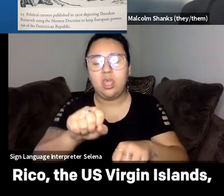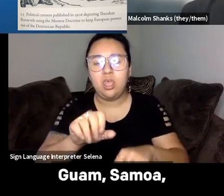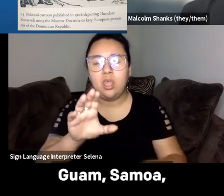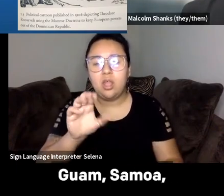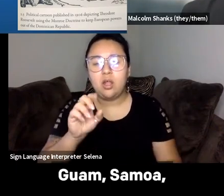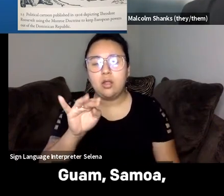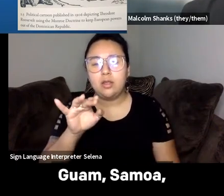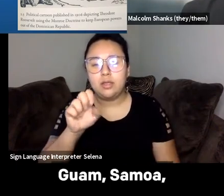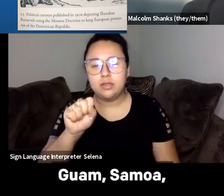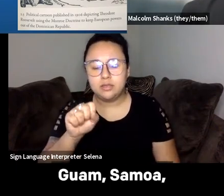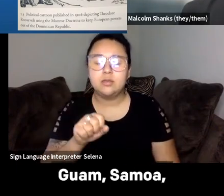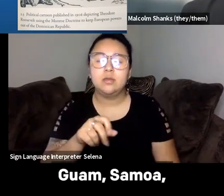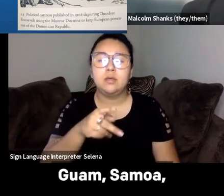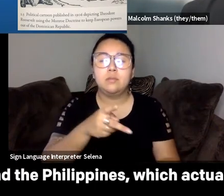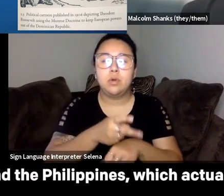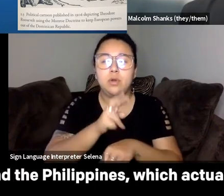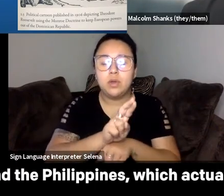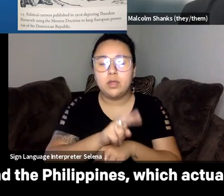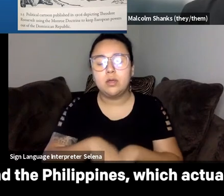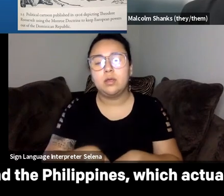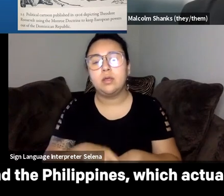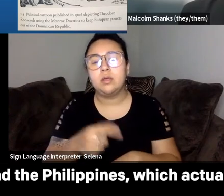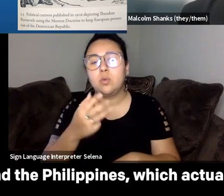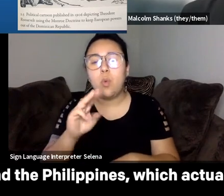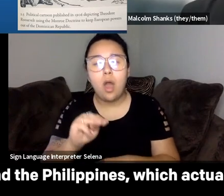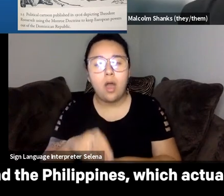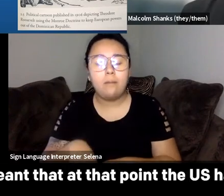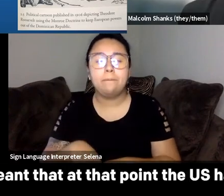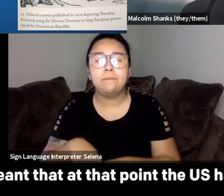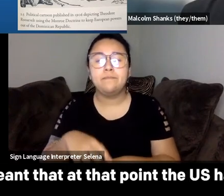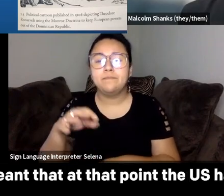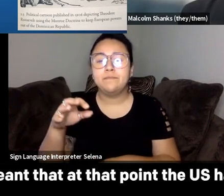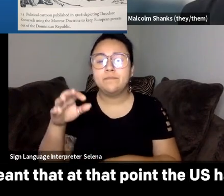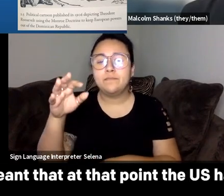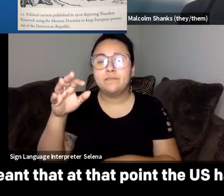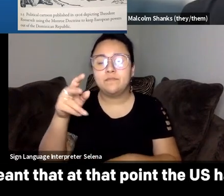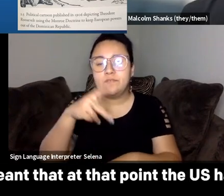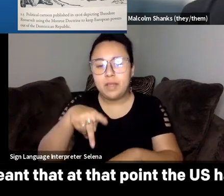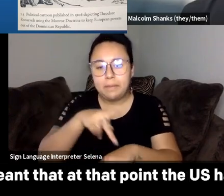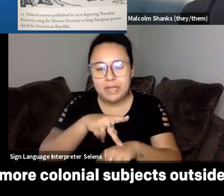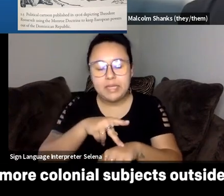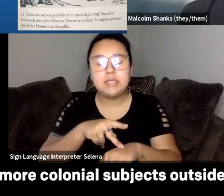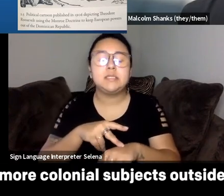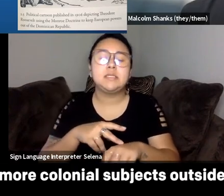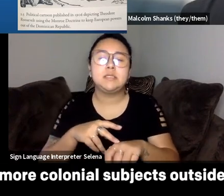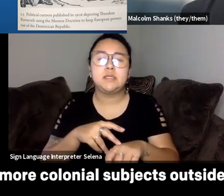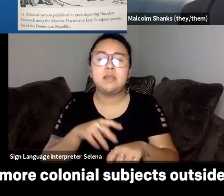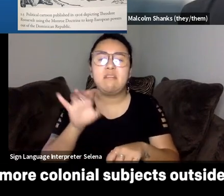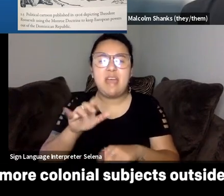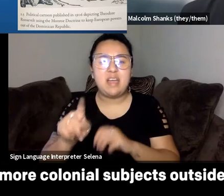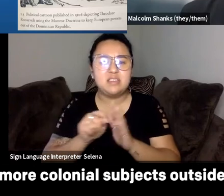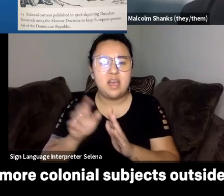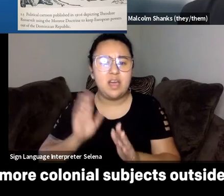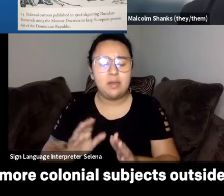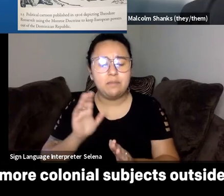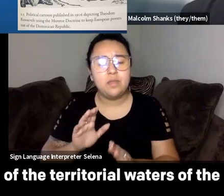Islands, Guam, the Samoa, and the Philippines, which actually meant that at that point, the US had more colonial